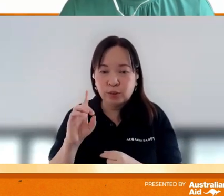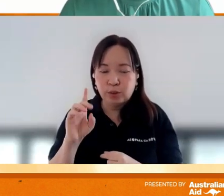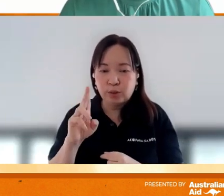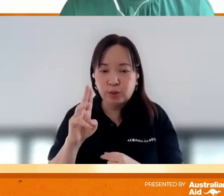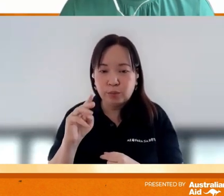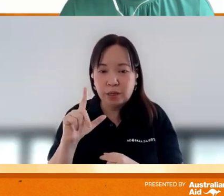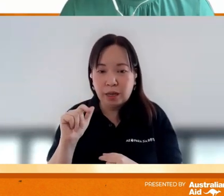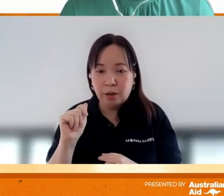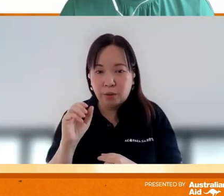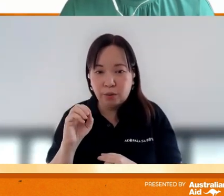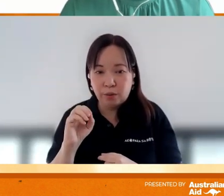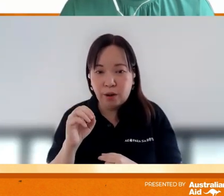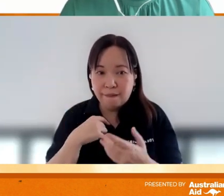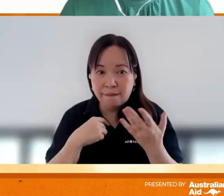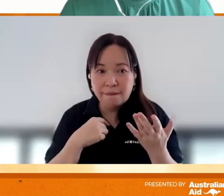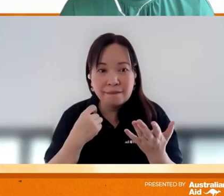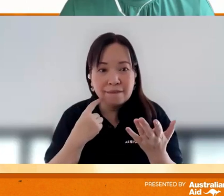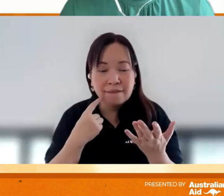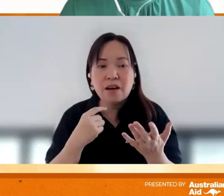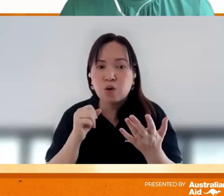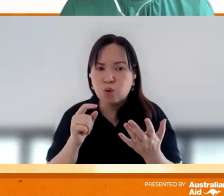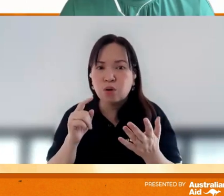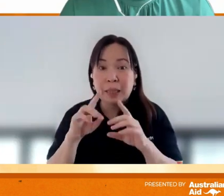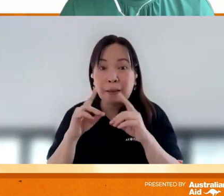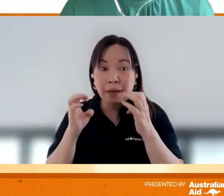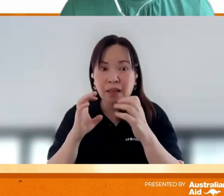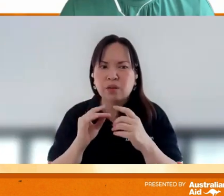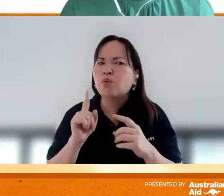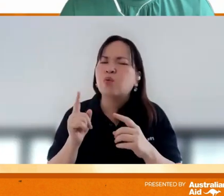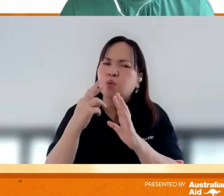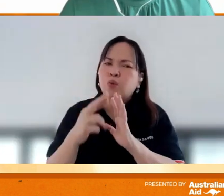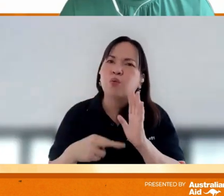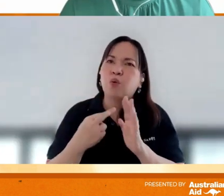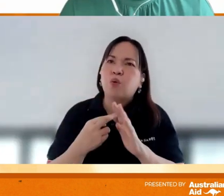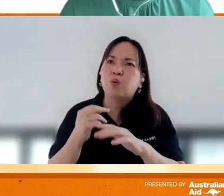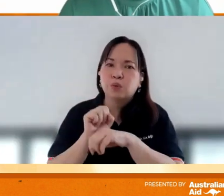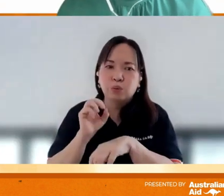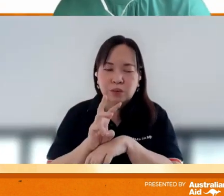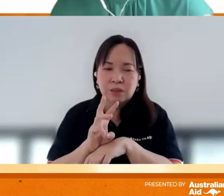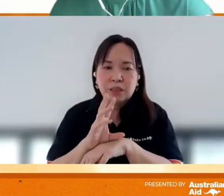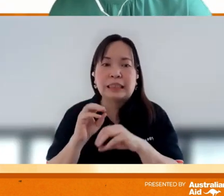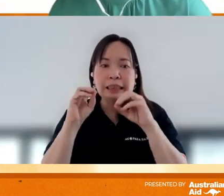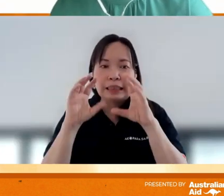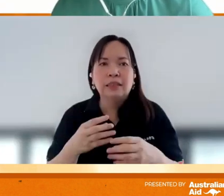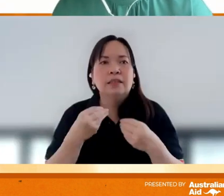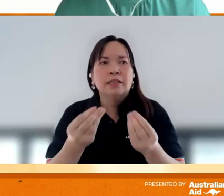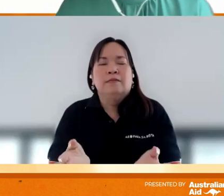there? What can be the important role of social workers and teachers in sustaining mental